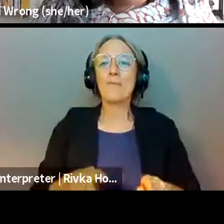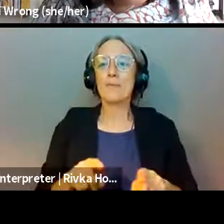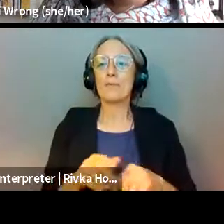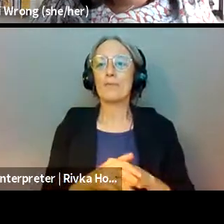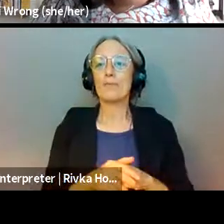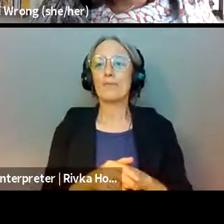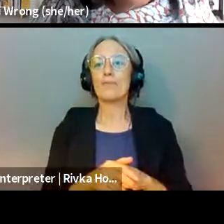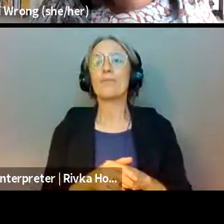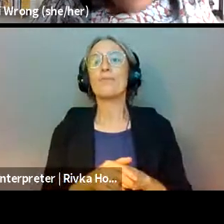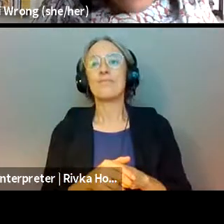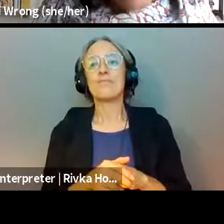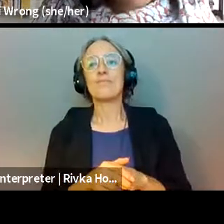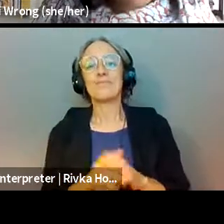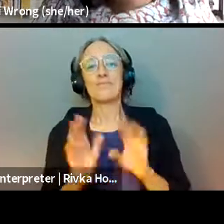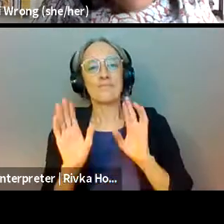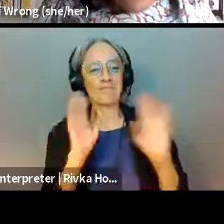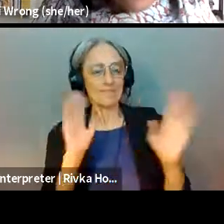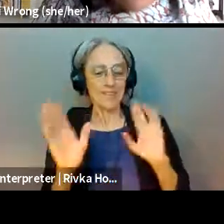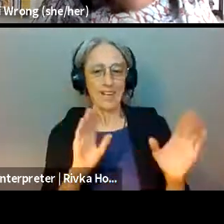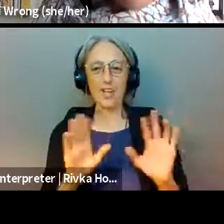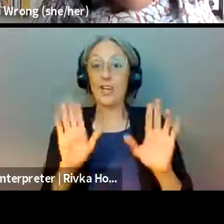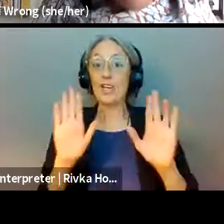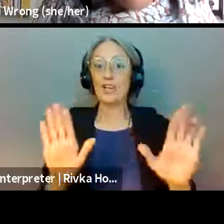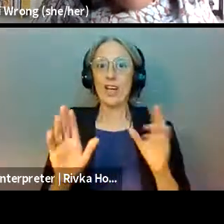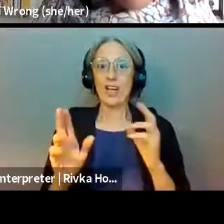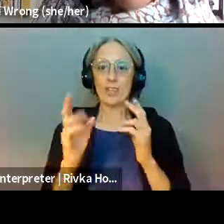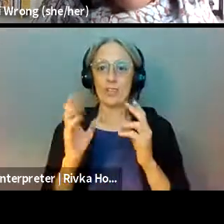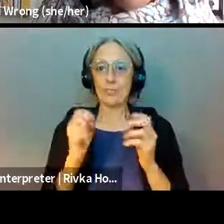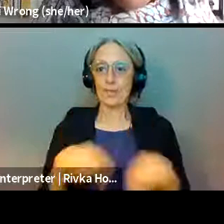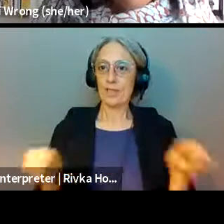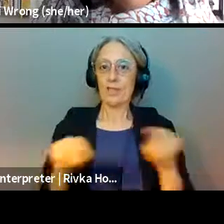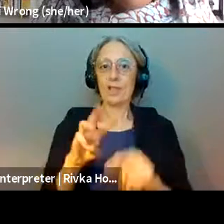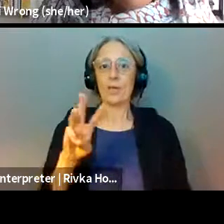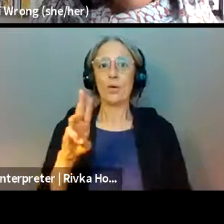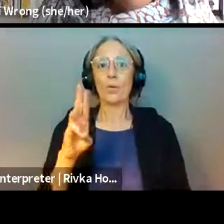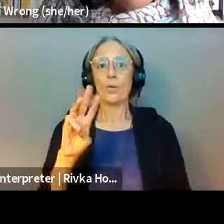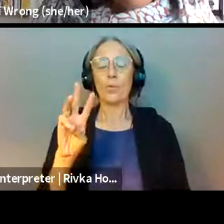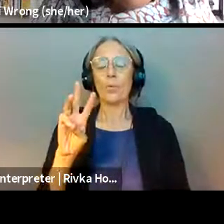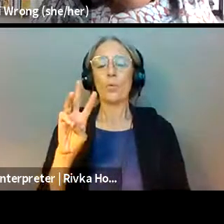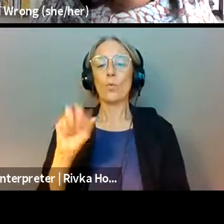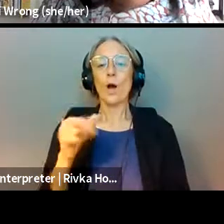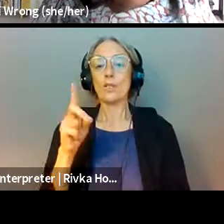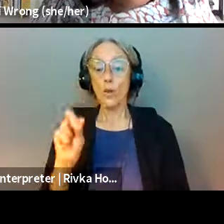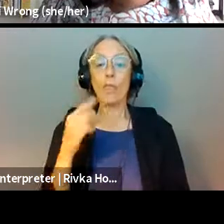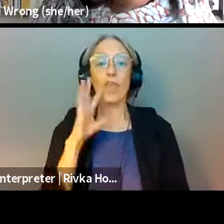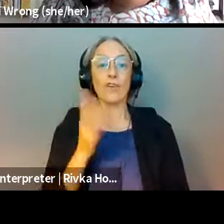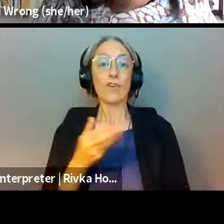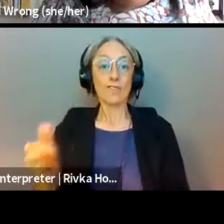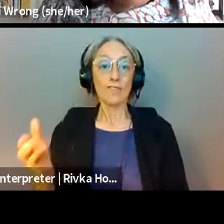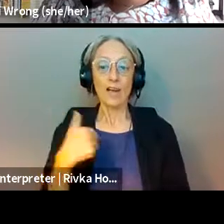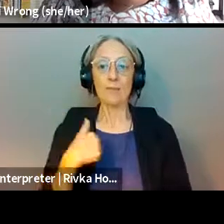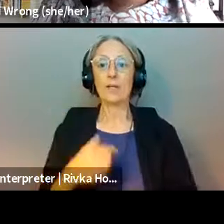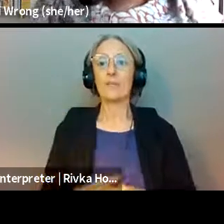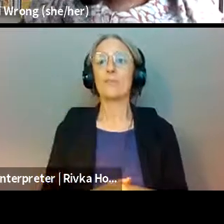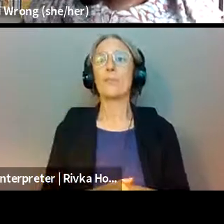Osio, hello. It's really great to be with you all. And Wado, thank you for having me here. I want to start by acknowledging that I'm